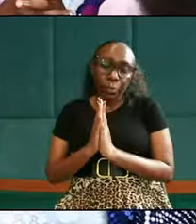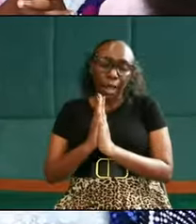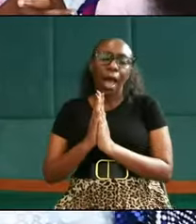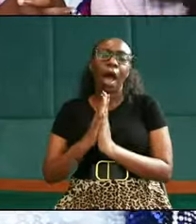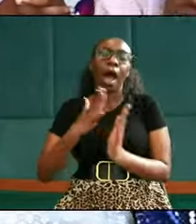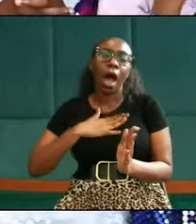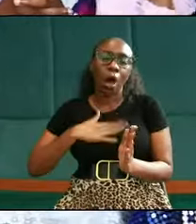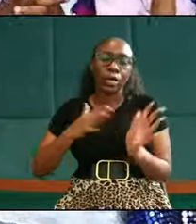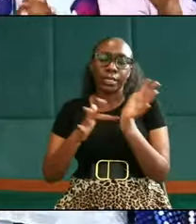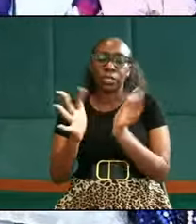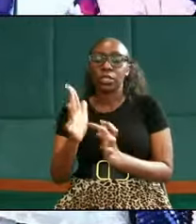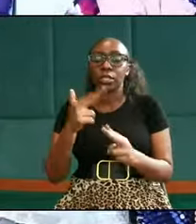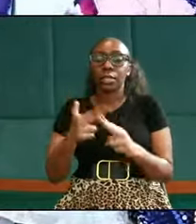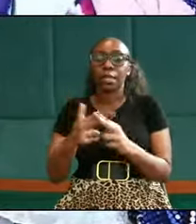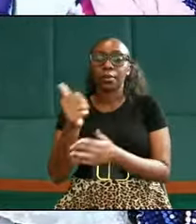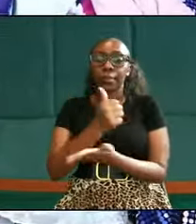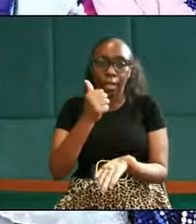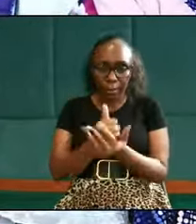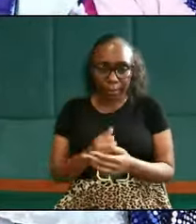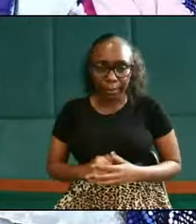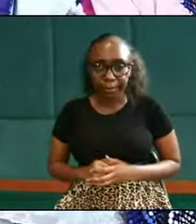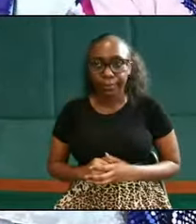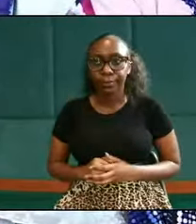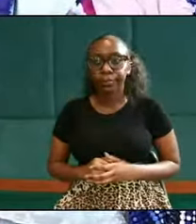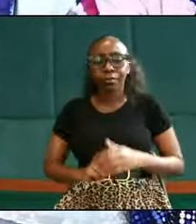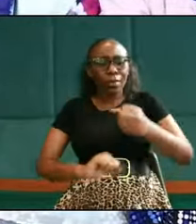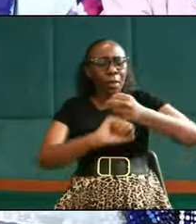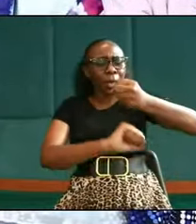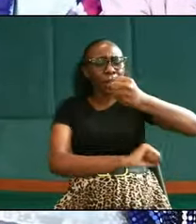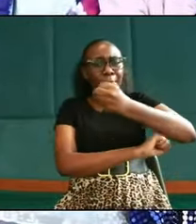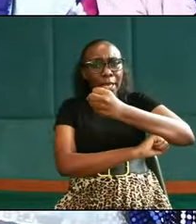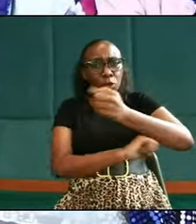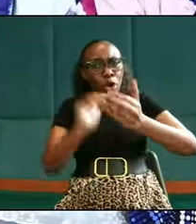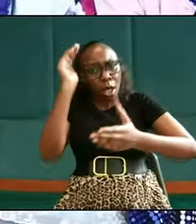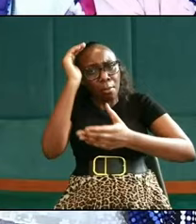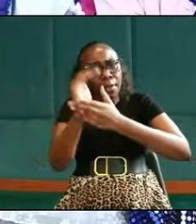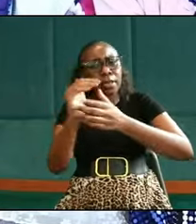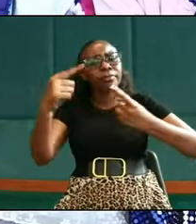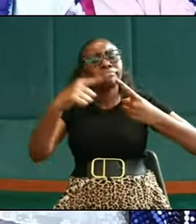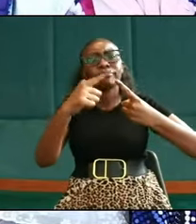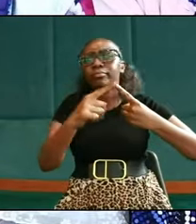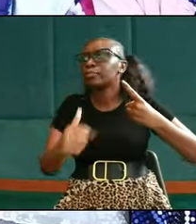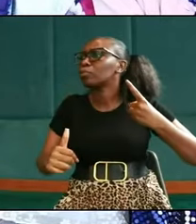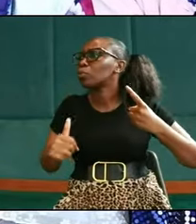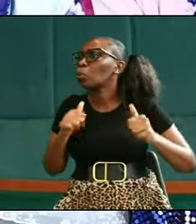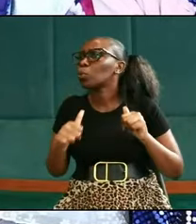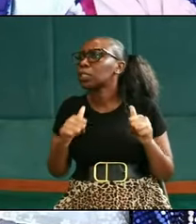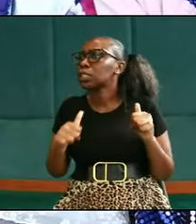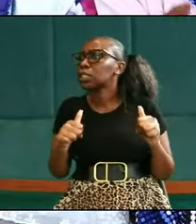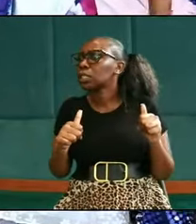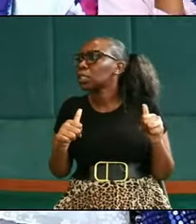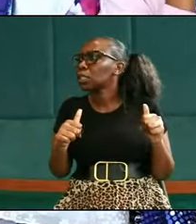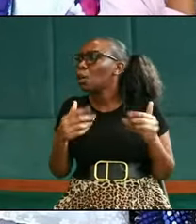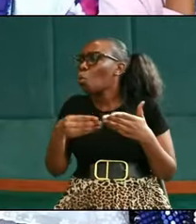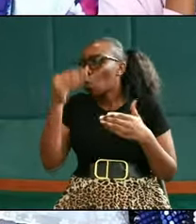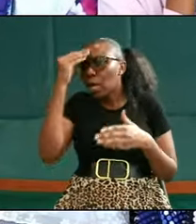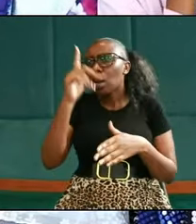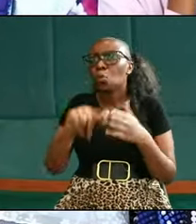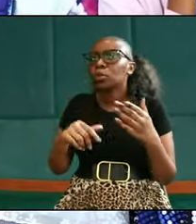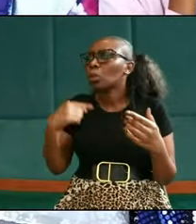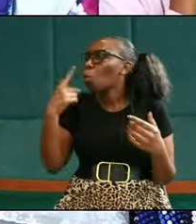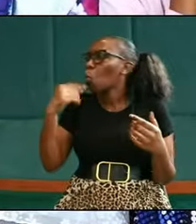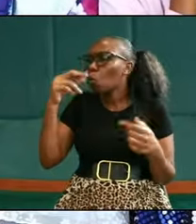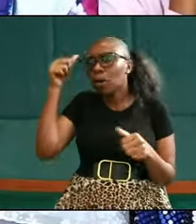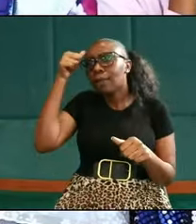name. Amen. Fundamental belief number 1. Who can tell us, just remind us, what did we learn? Fundamental